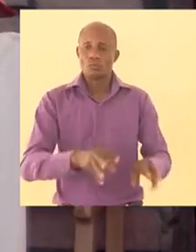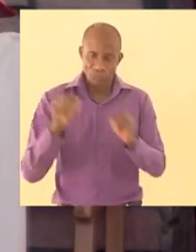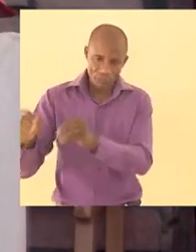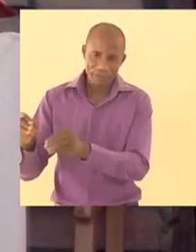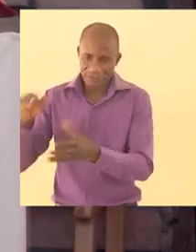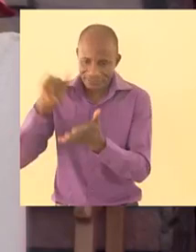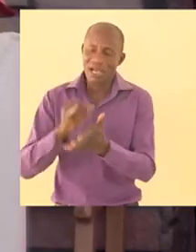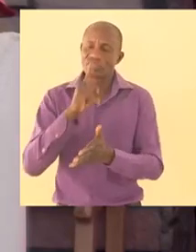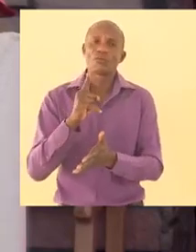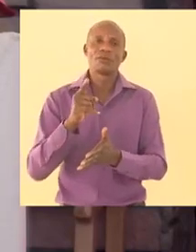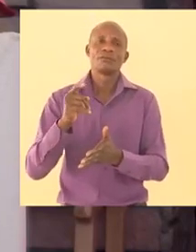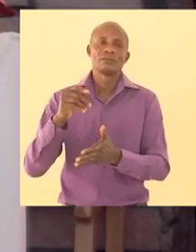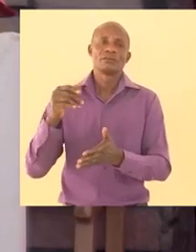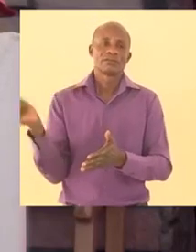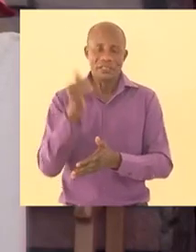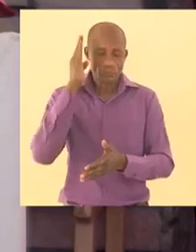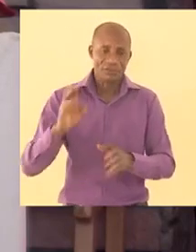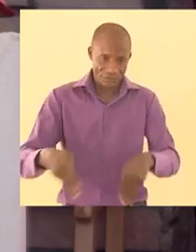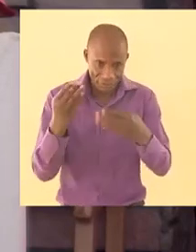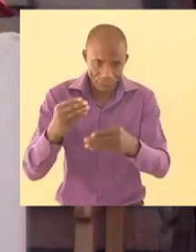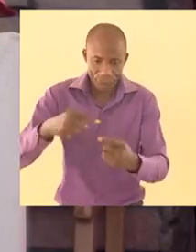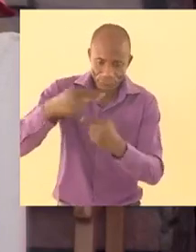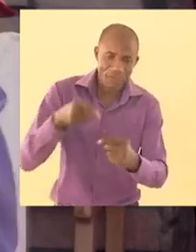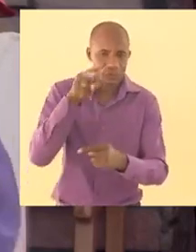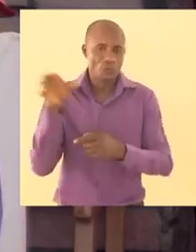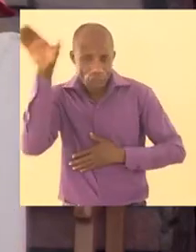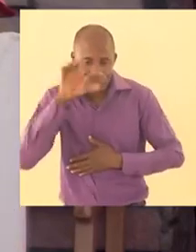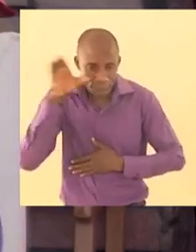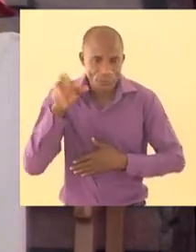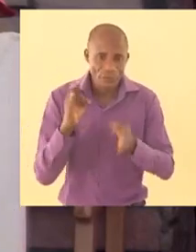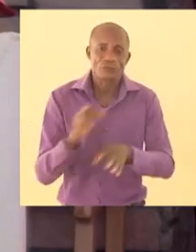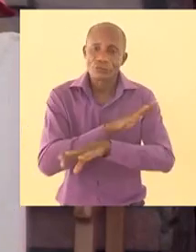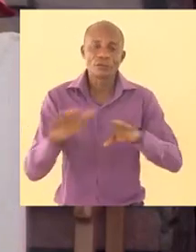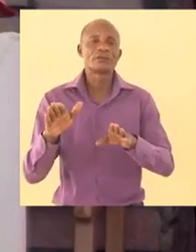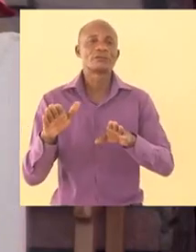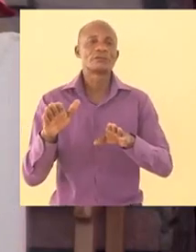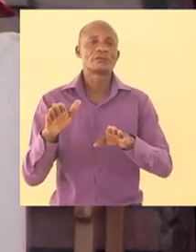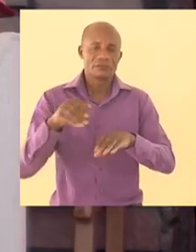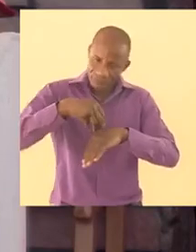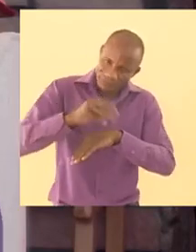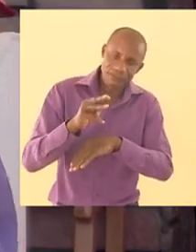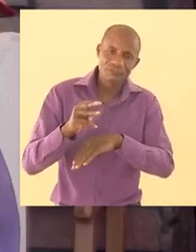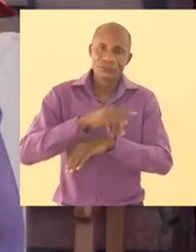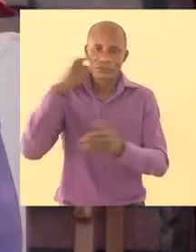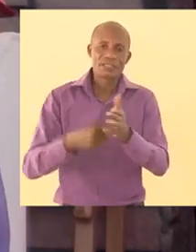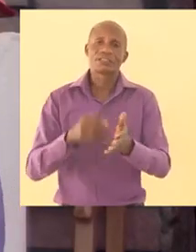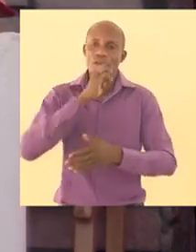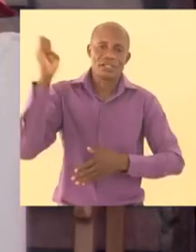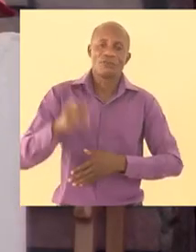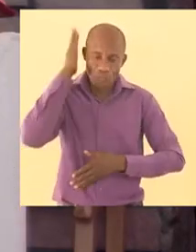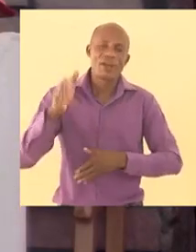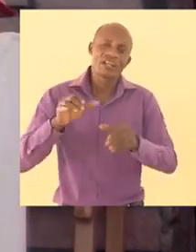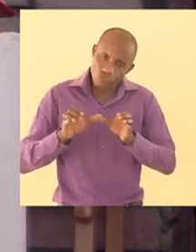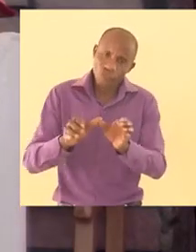then that's the one that they will give you when you search. So if you do nothing, then these evils we are talking about